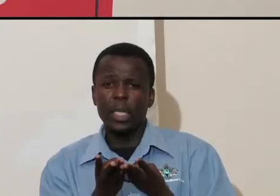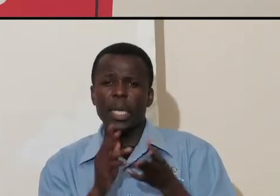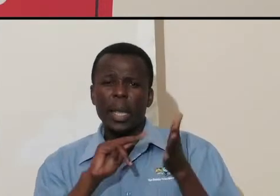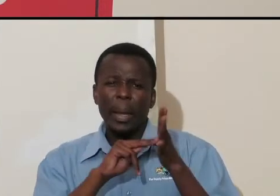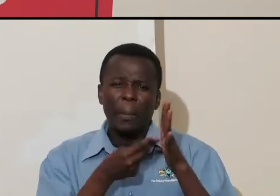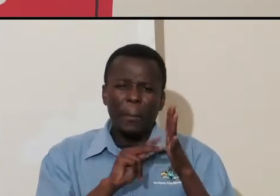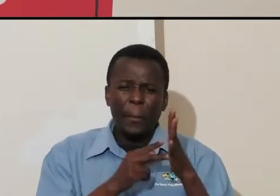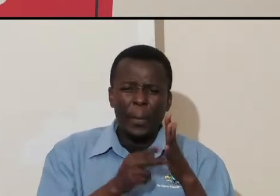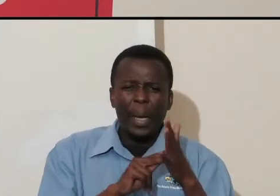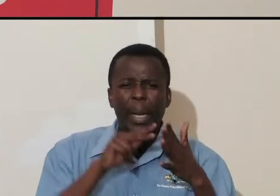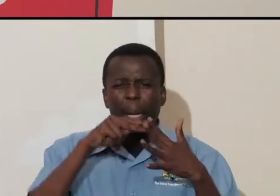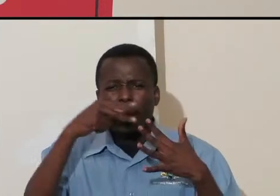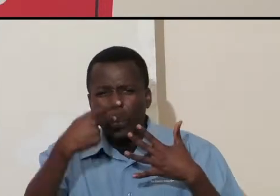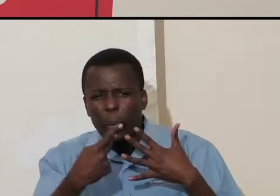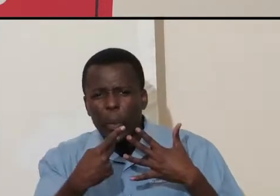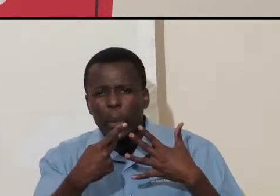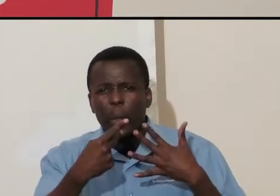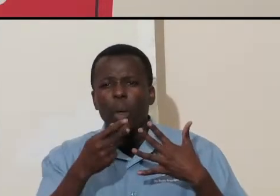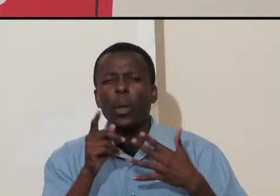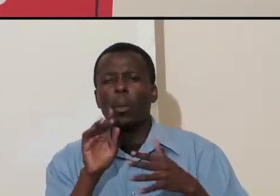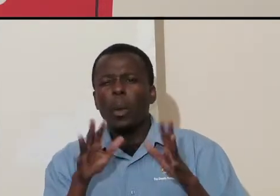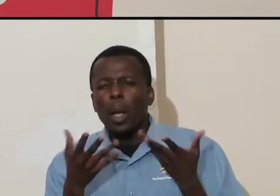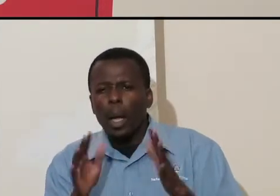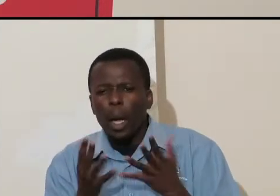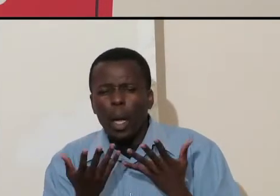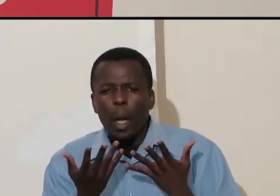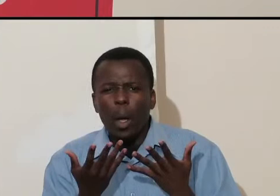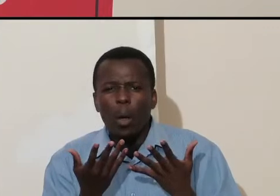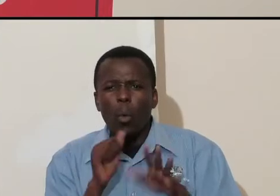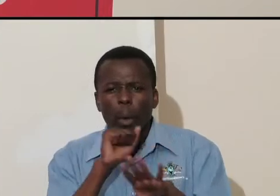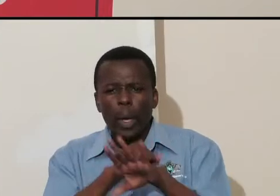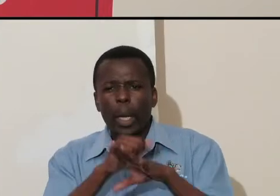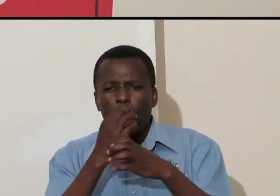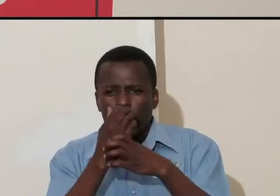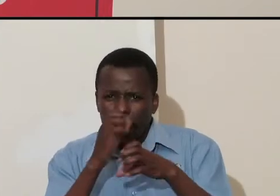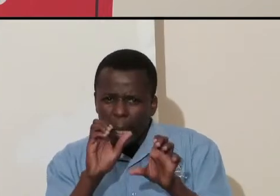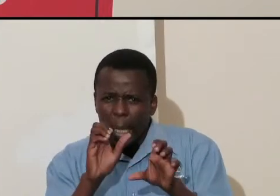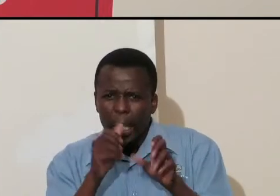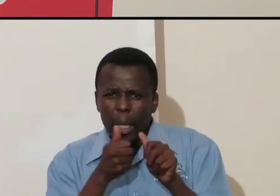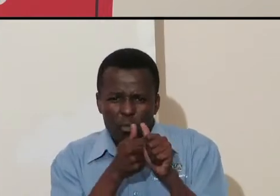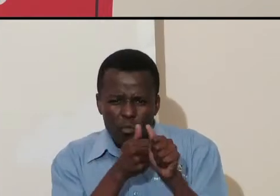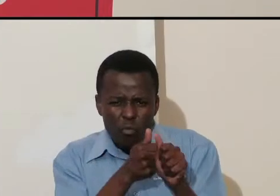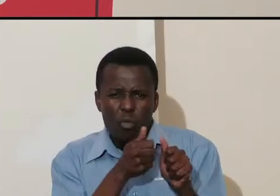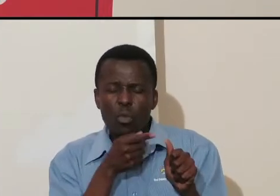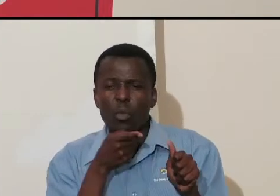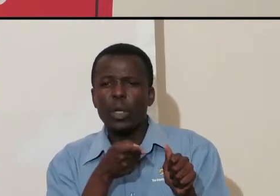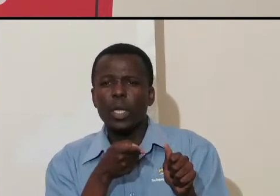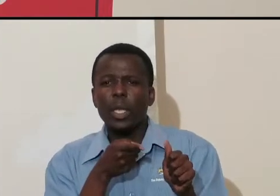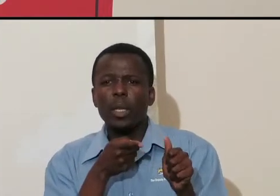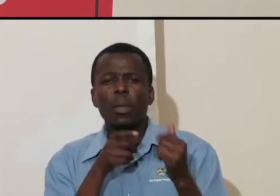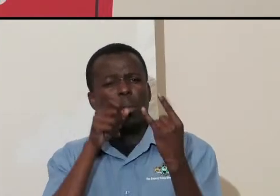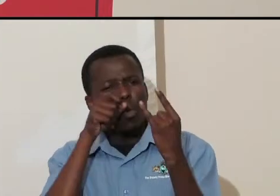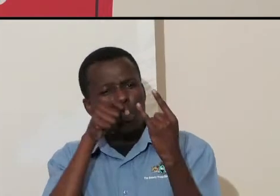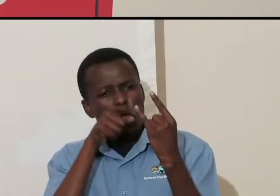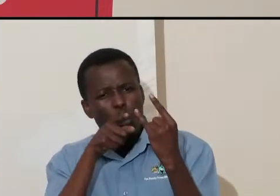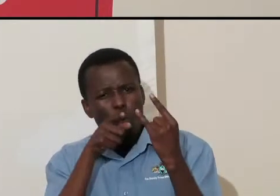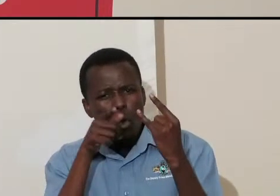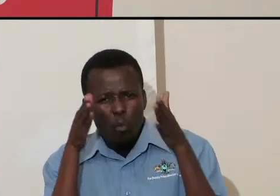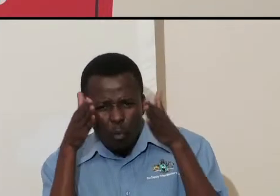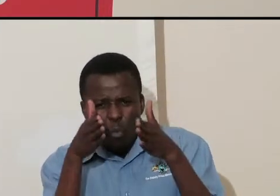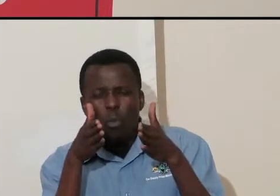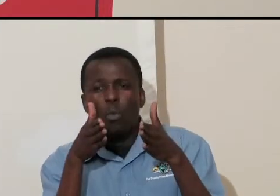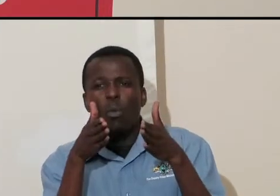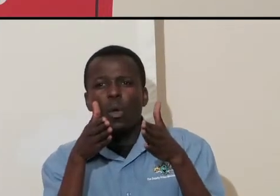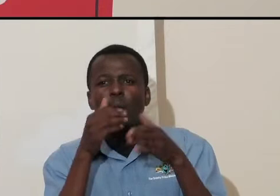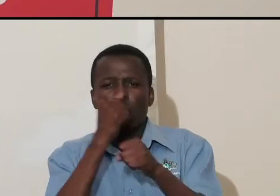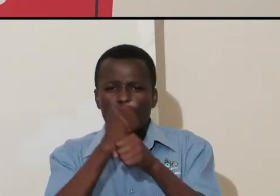HIV programming, that we as a country need to keep our eyes on those goals and keep working